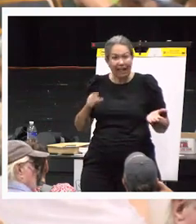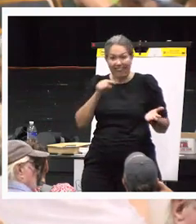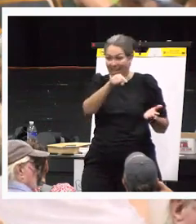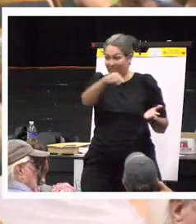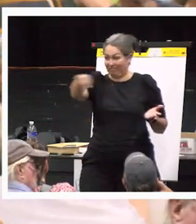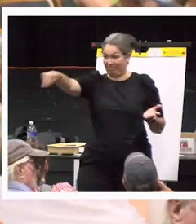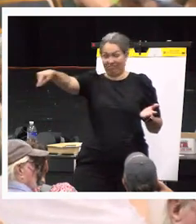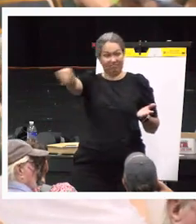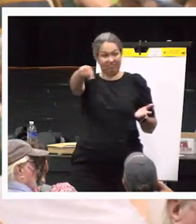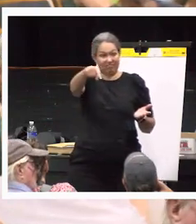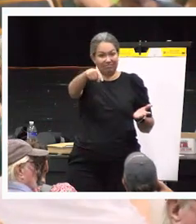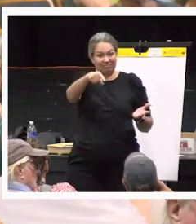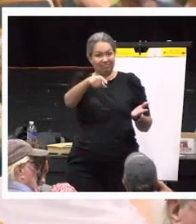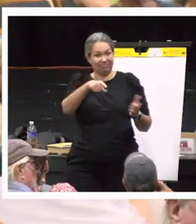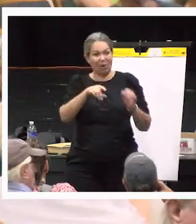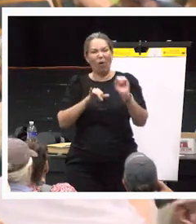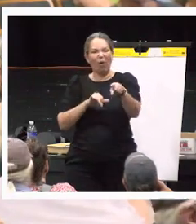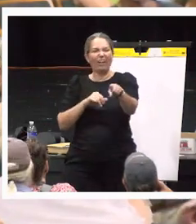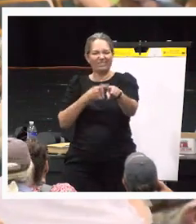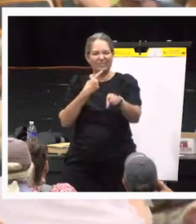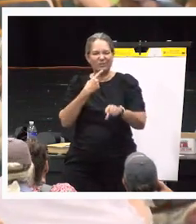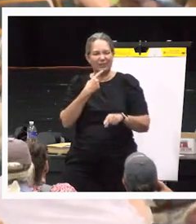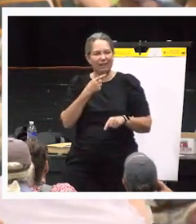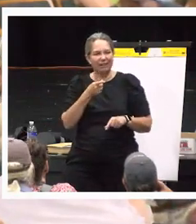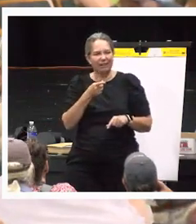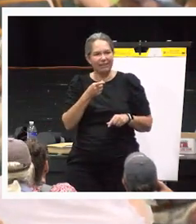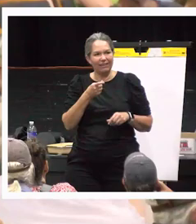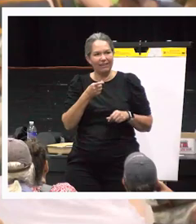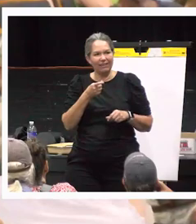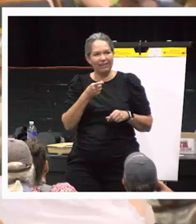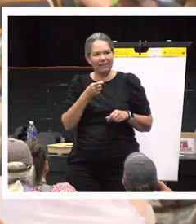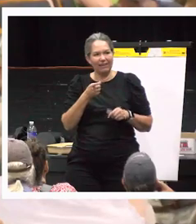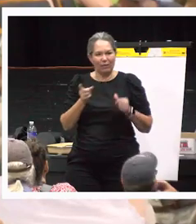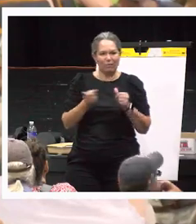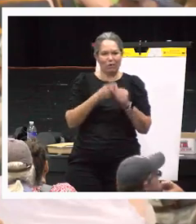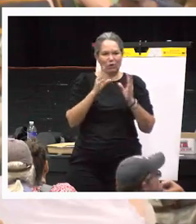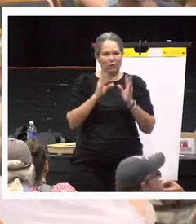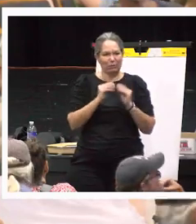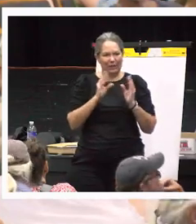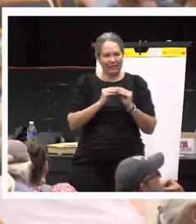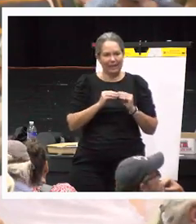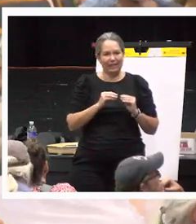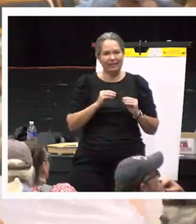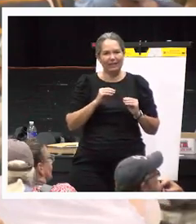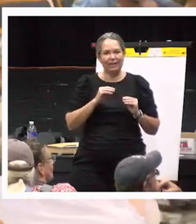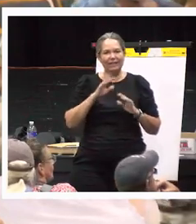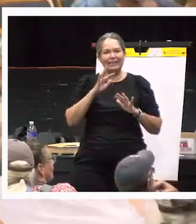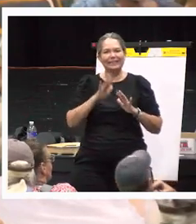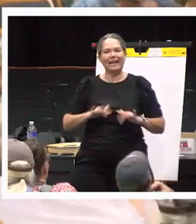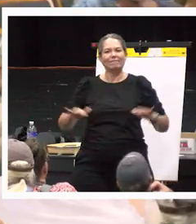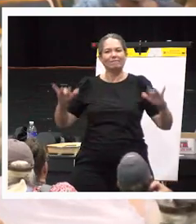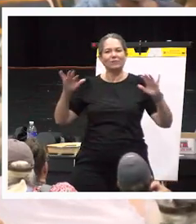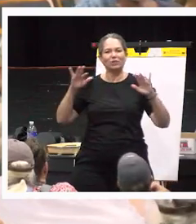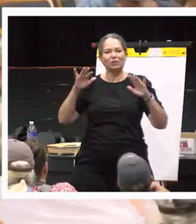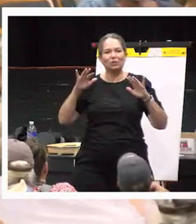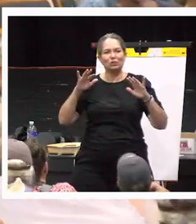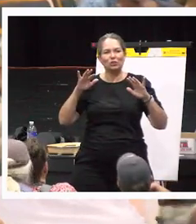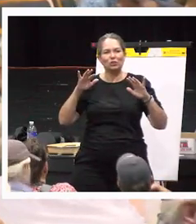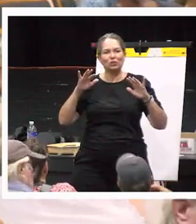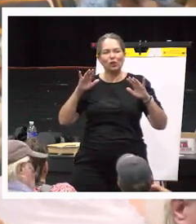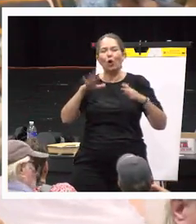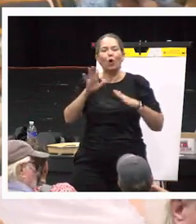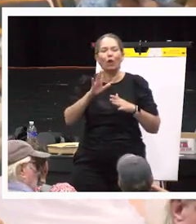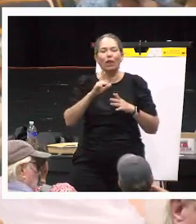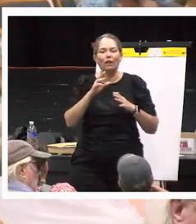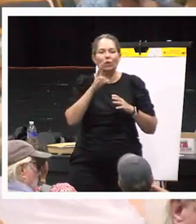row said very eloquently at the first meeting about how the rivers need to go where they need to go, and they're coming